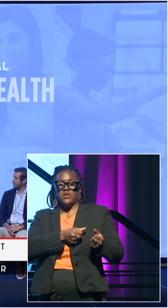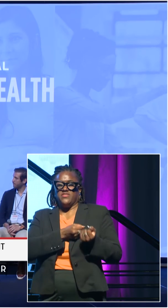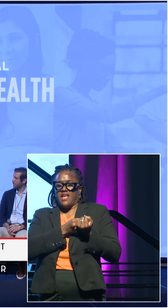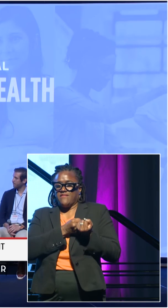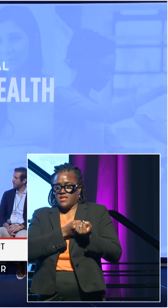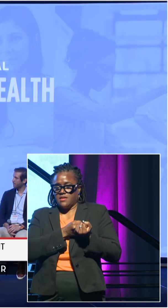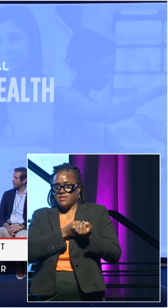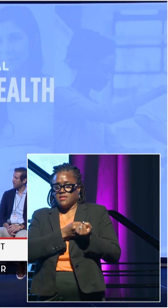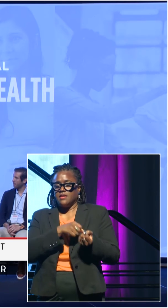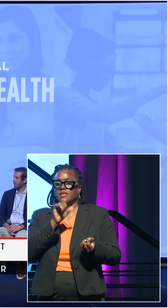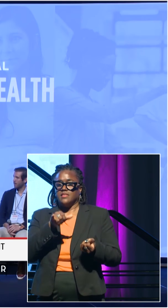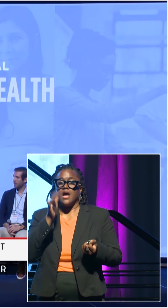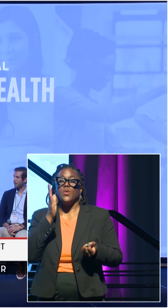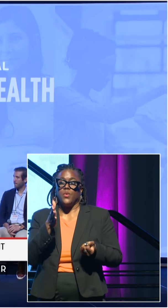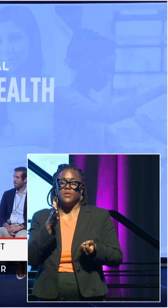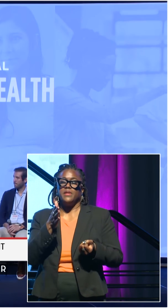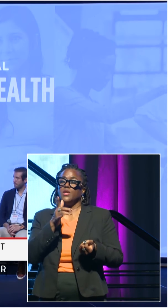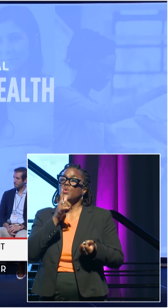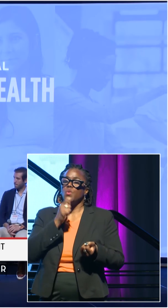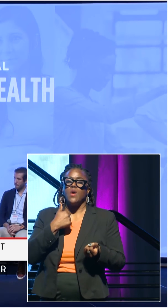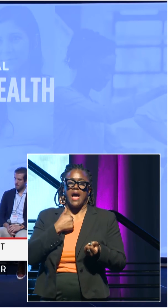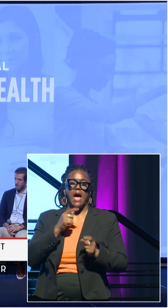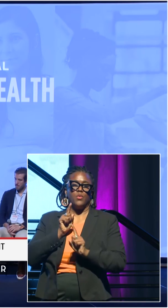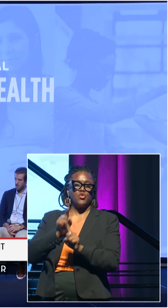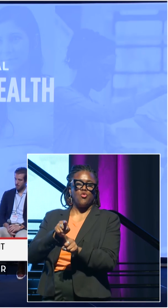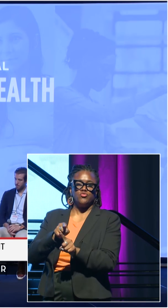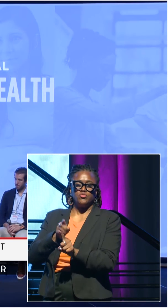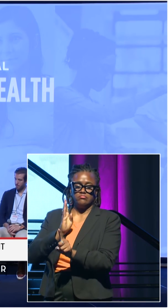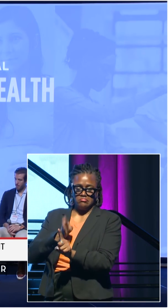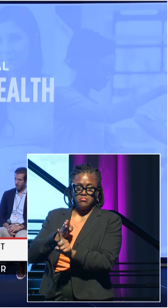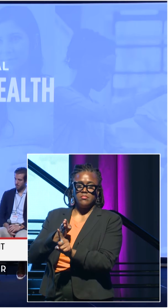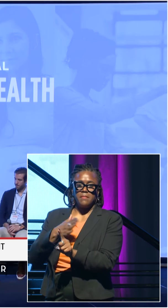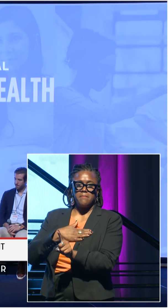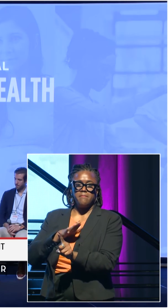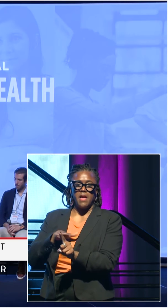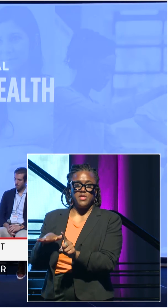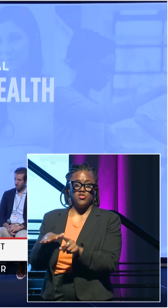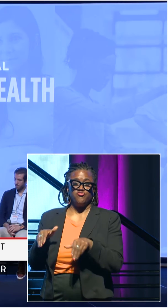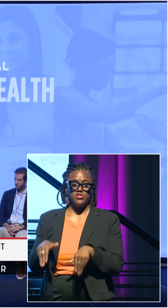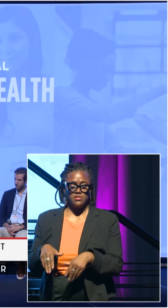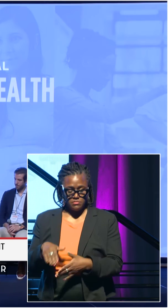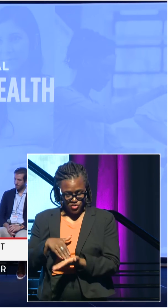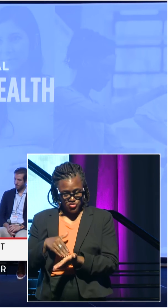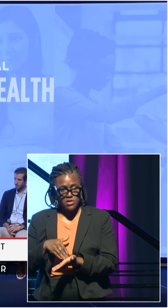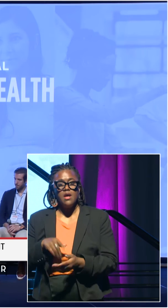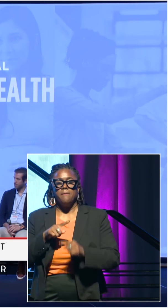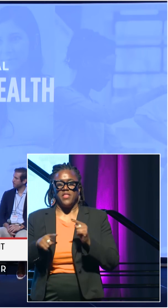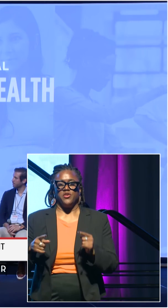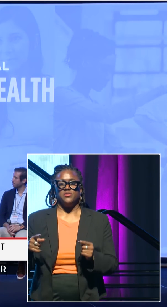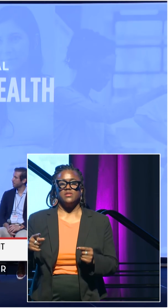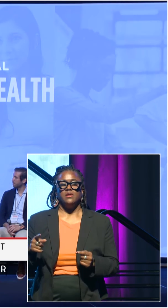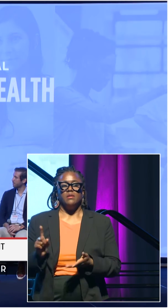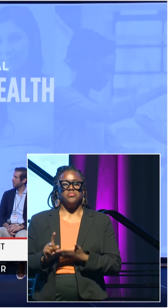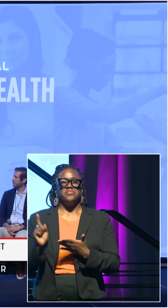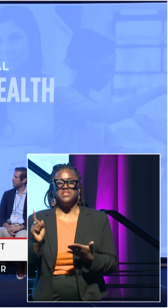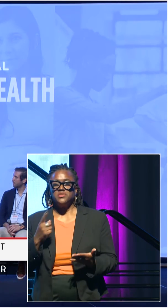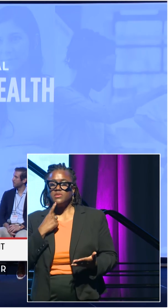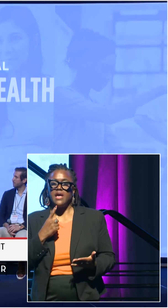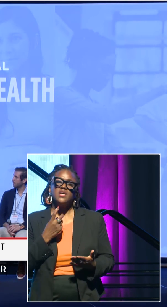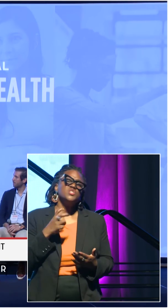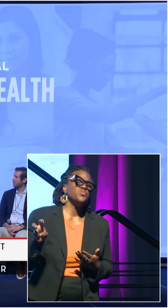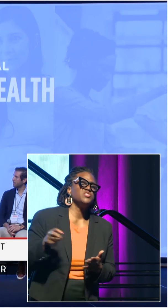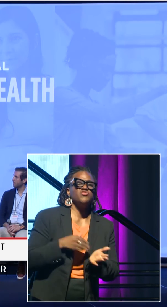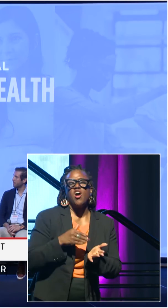advocate. So that would be who I would go to for my pediatrician. But I also know that there's privilege in telling someone just switch